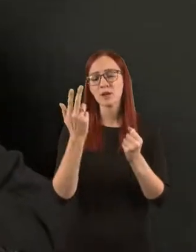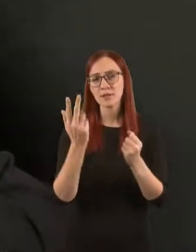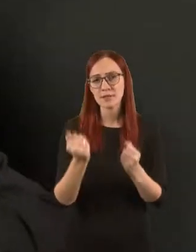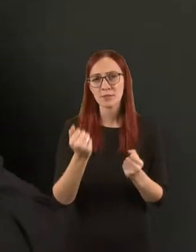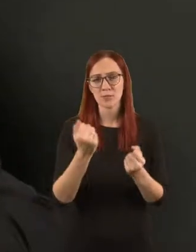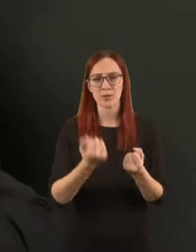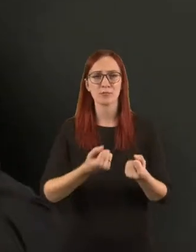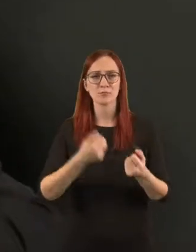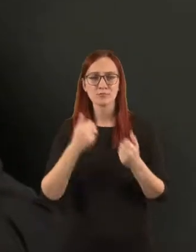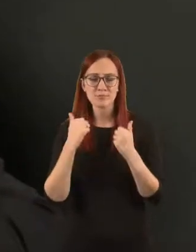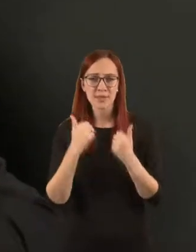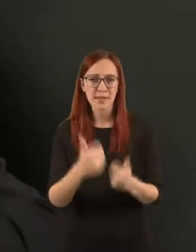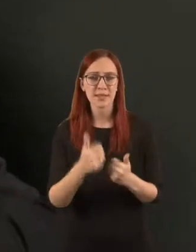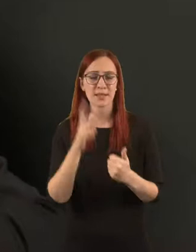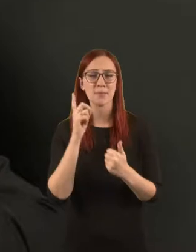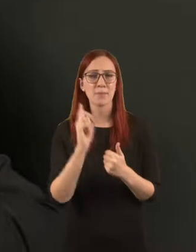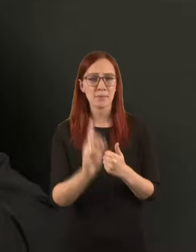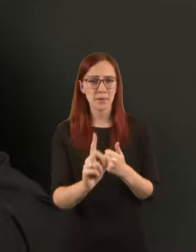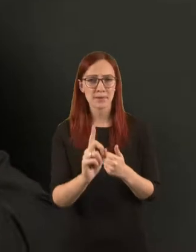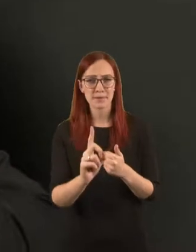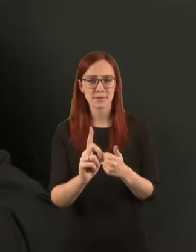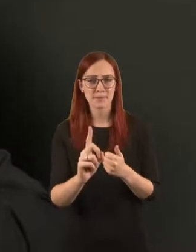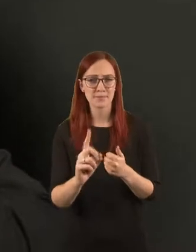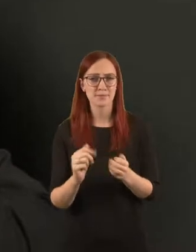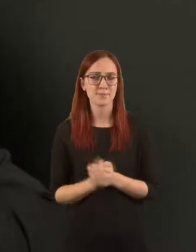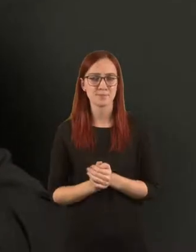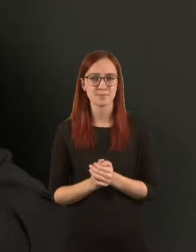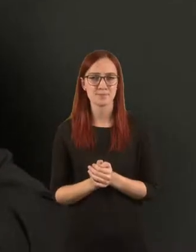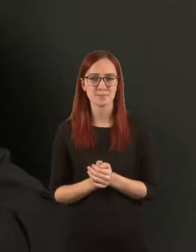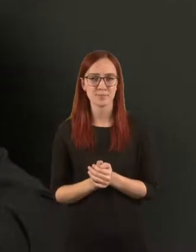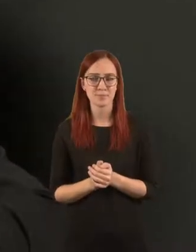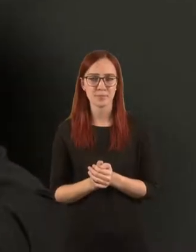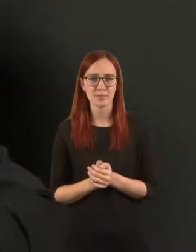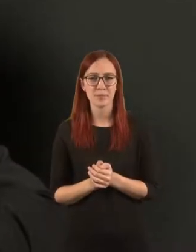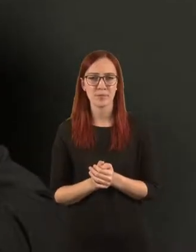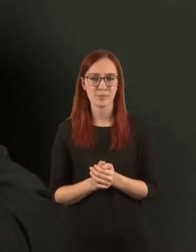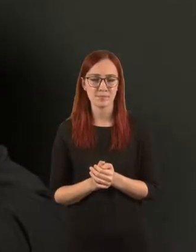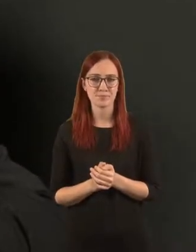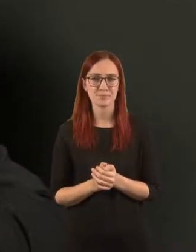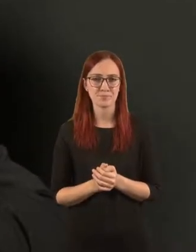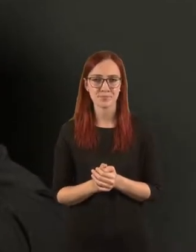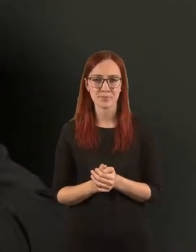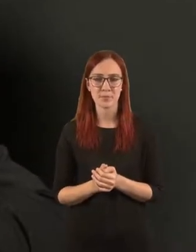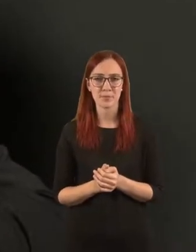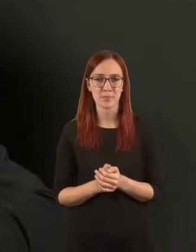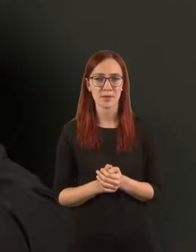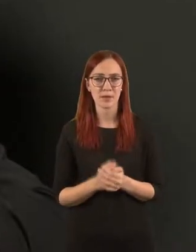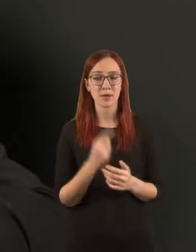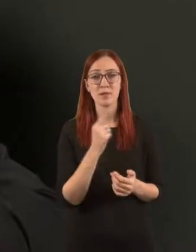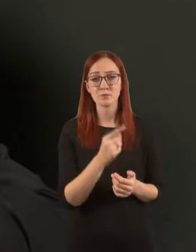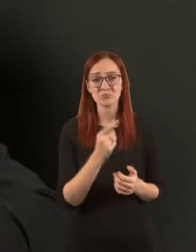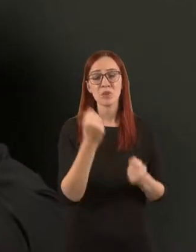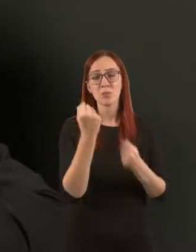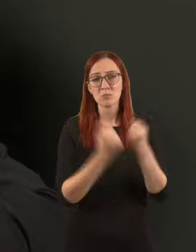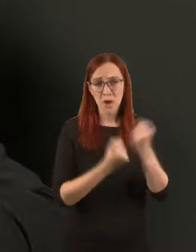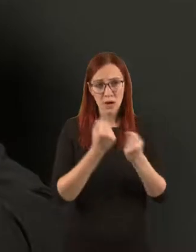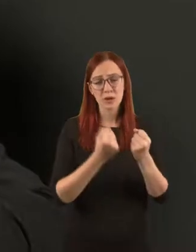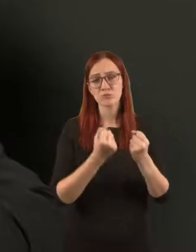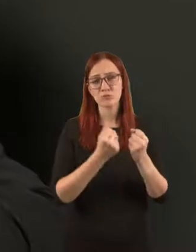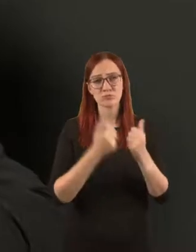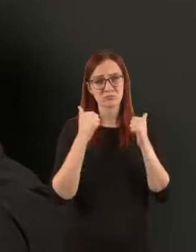but these vehicles are very efficient if they use less fuel, but they